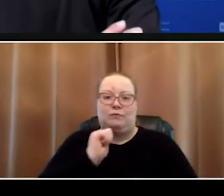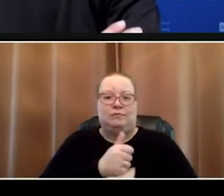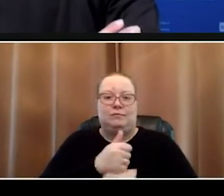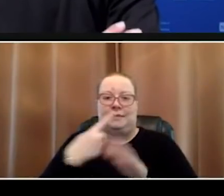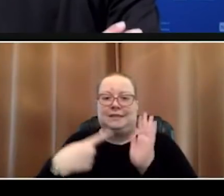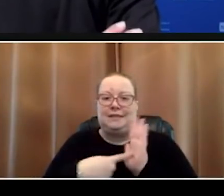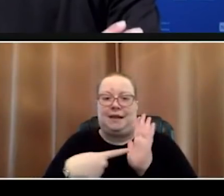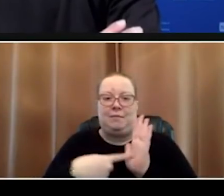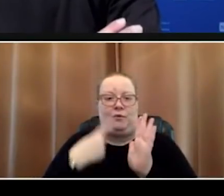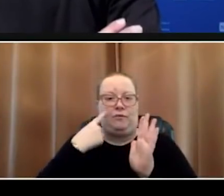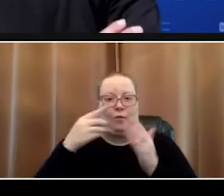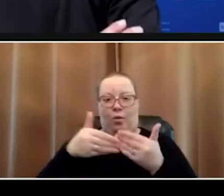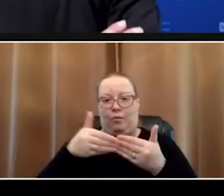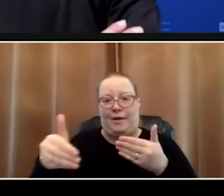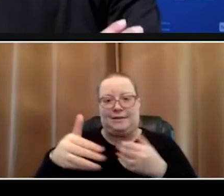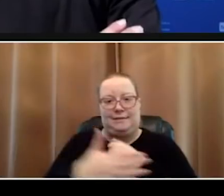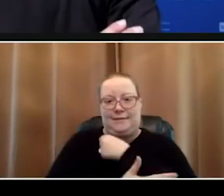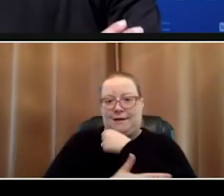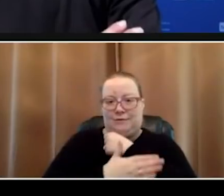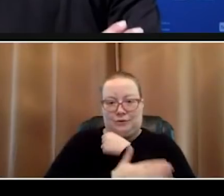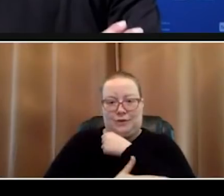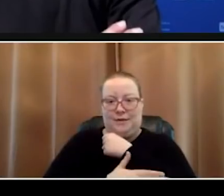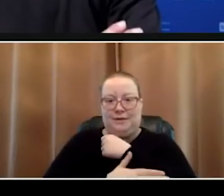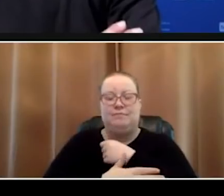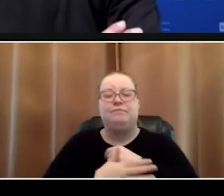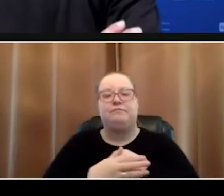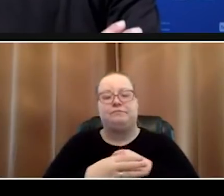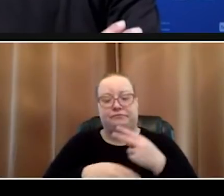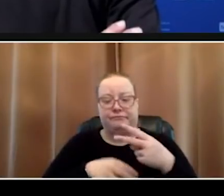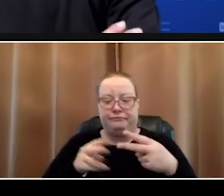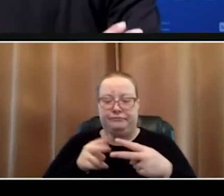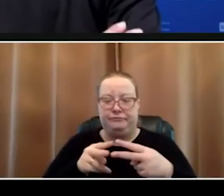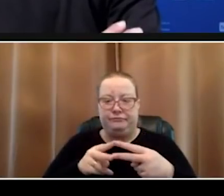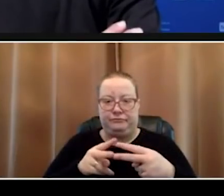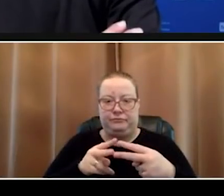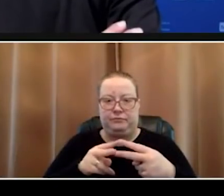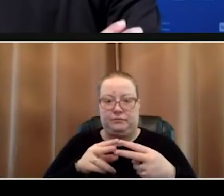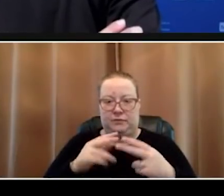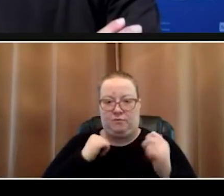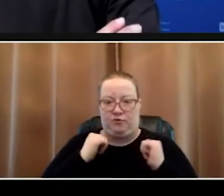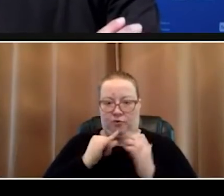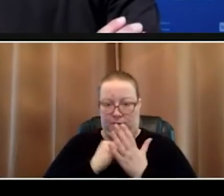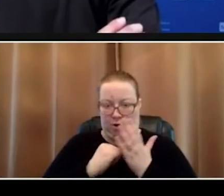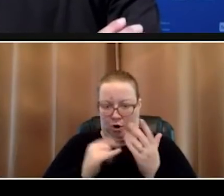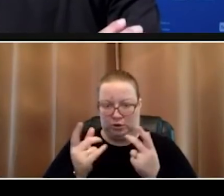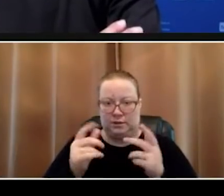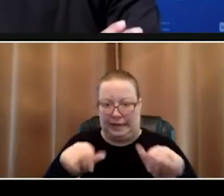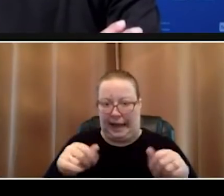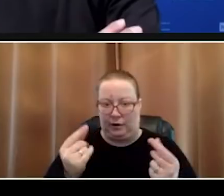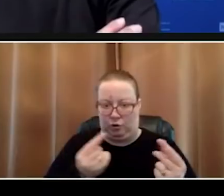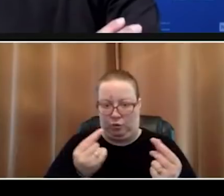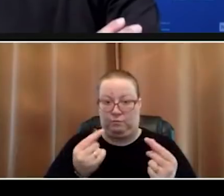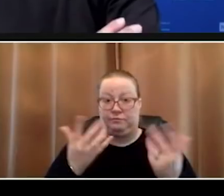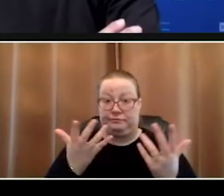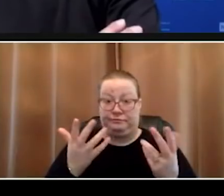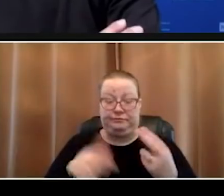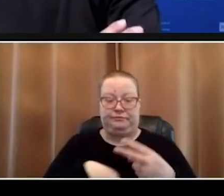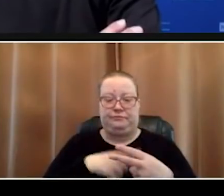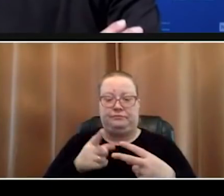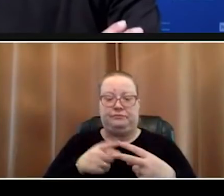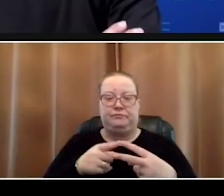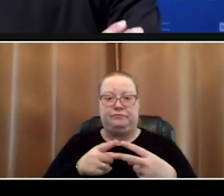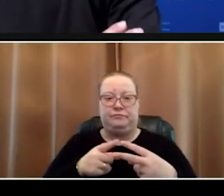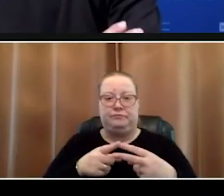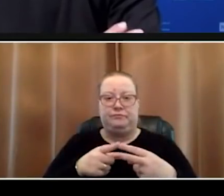of the country. So there are two things that the performing arts can do. You can help